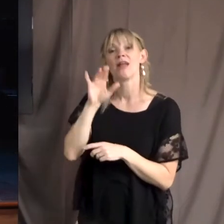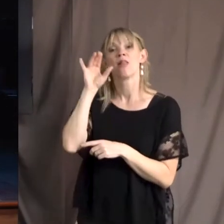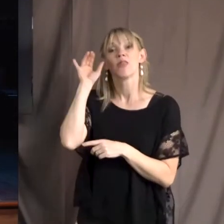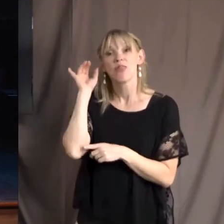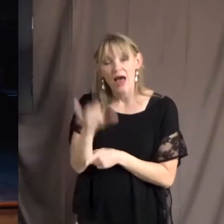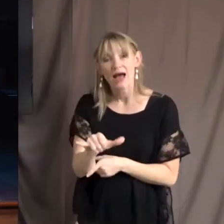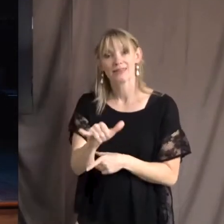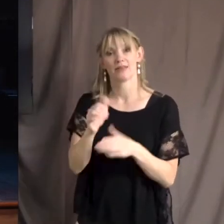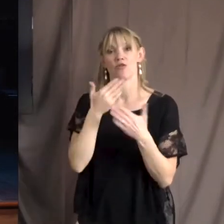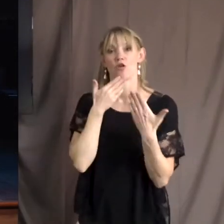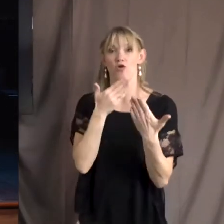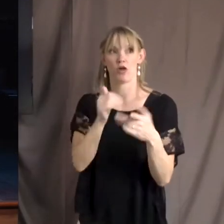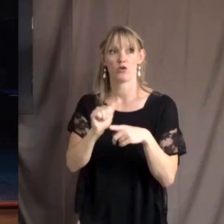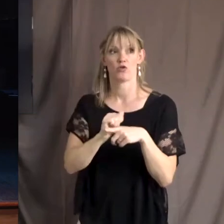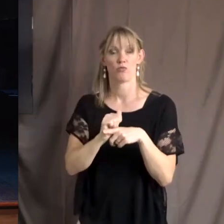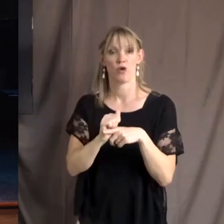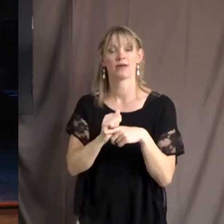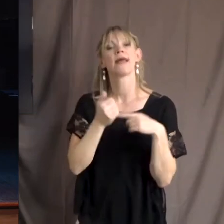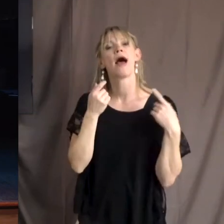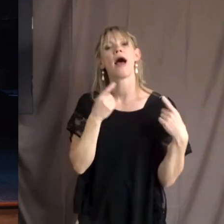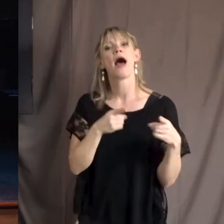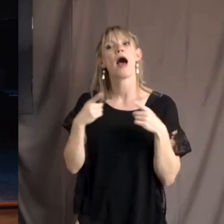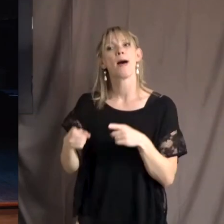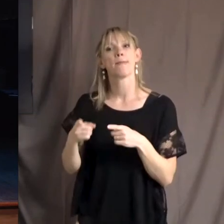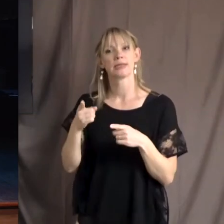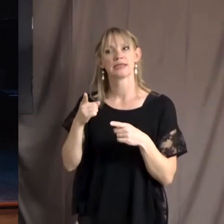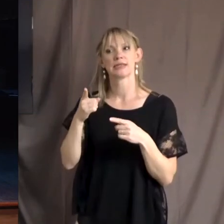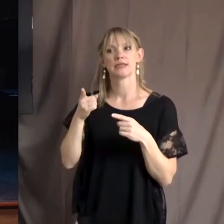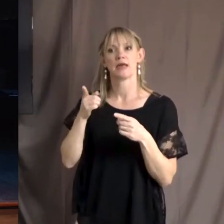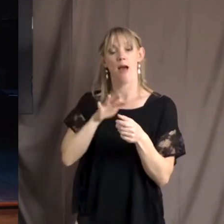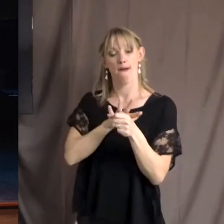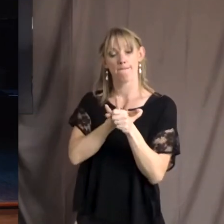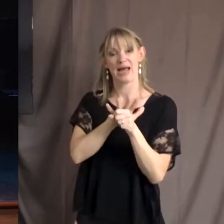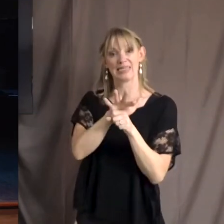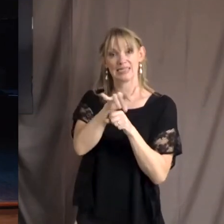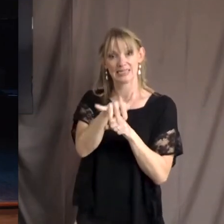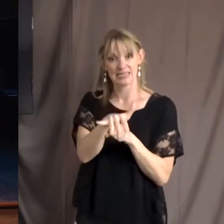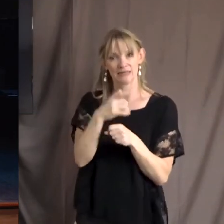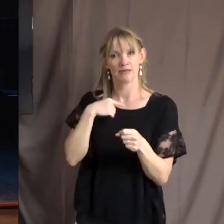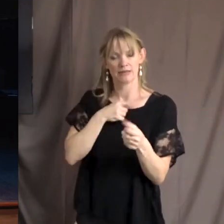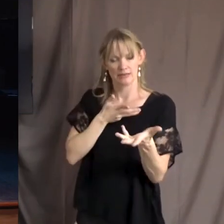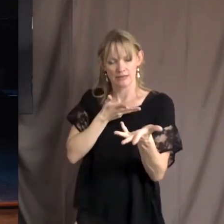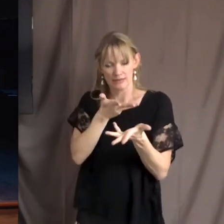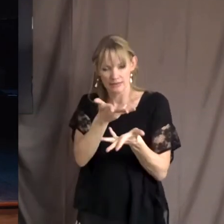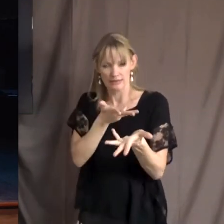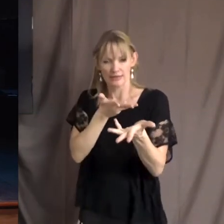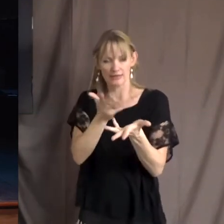gratitude? Because what can happen when we're dancing with abundance is we have to take our